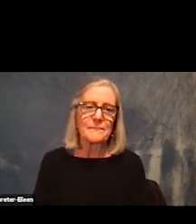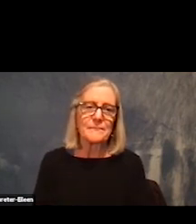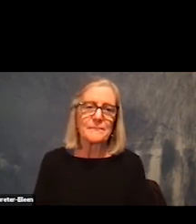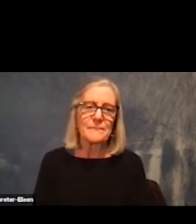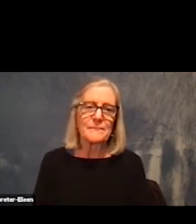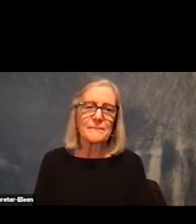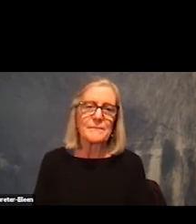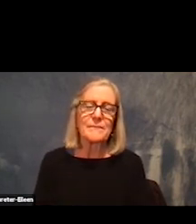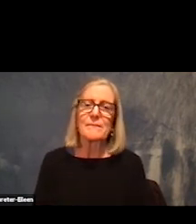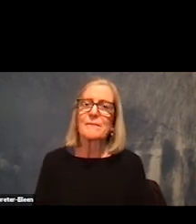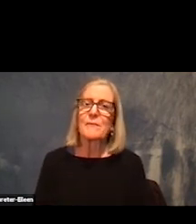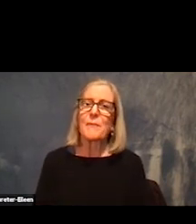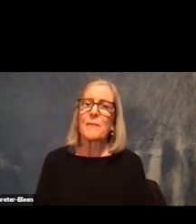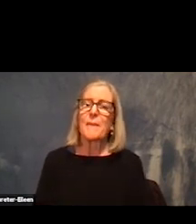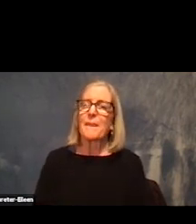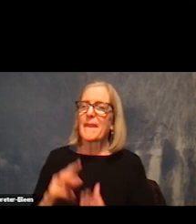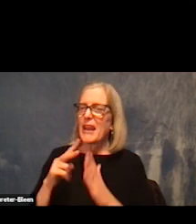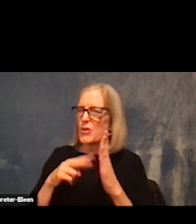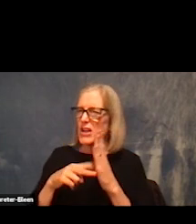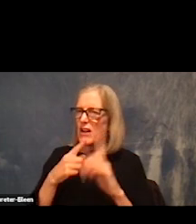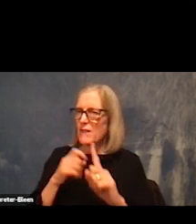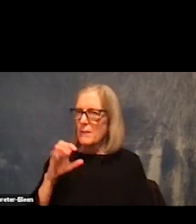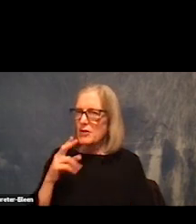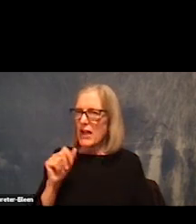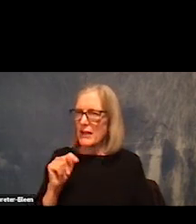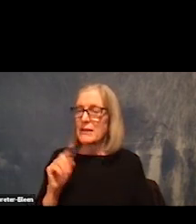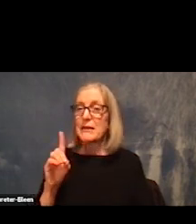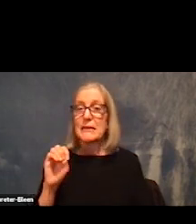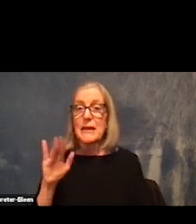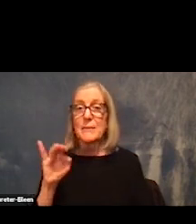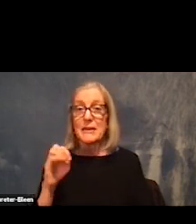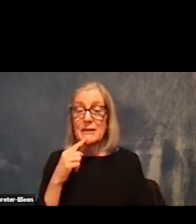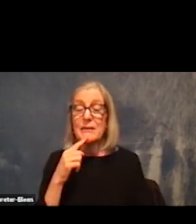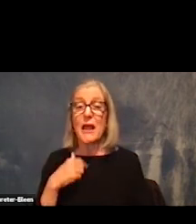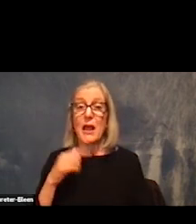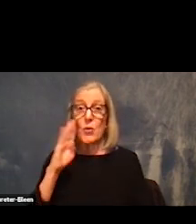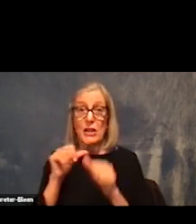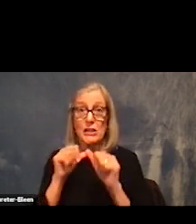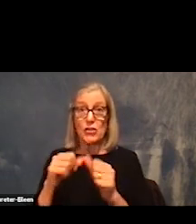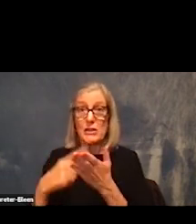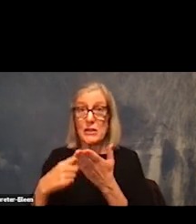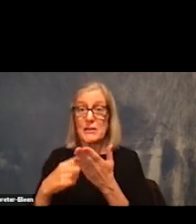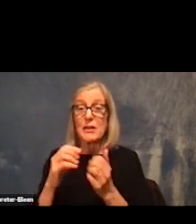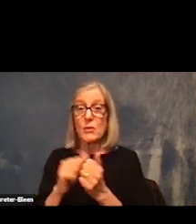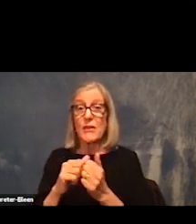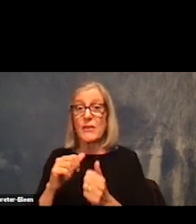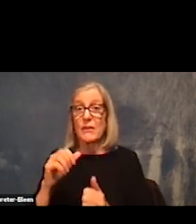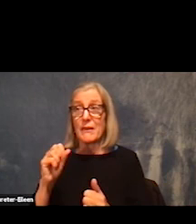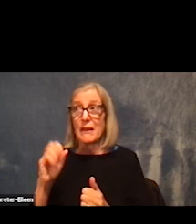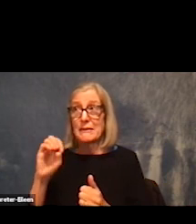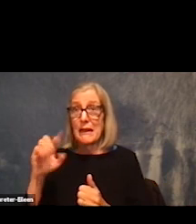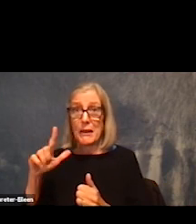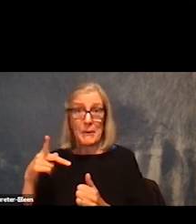Debbie says, I will continue to talk with the LEAs in our, I don't know what SELPA stands for, but